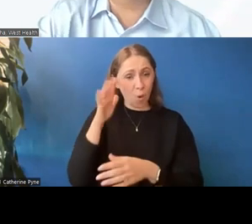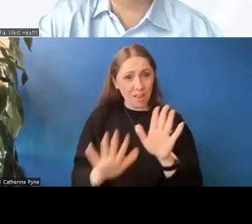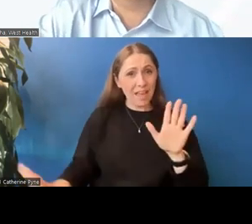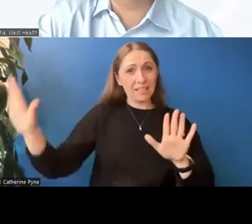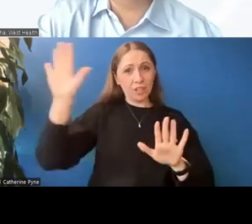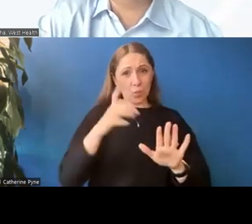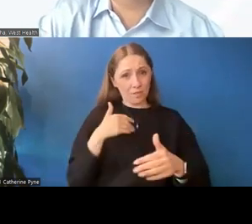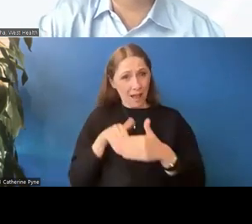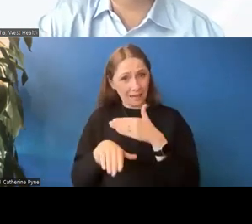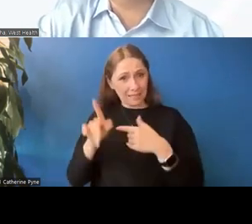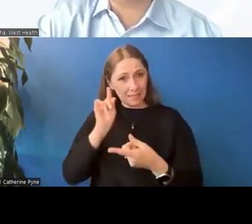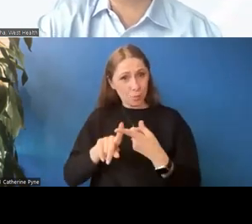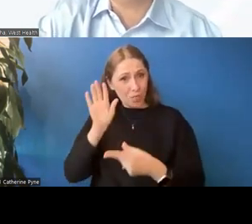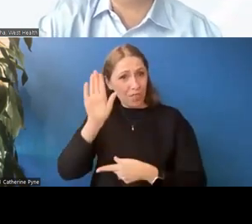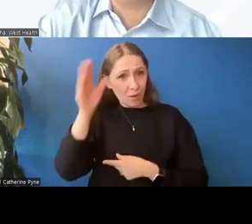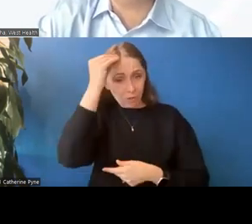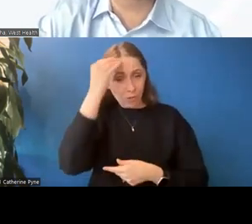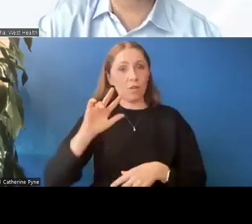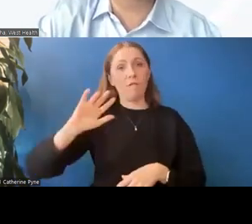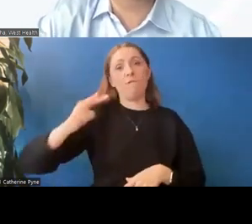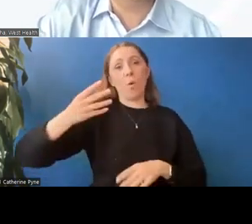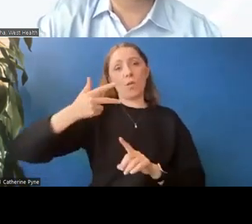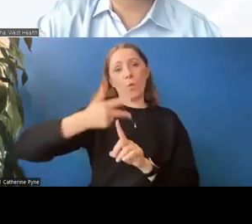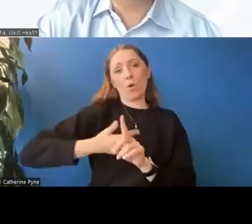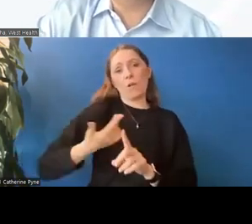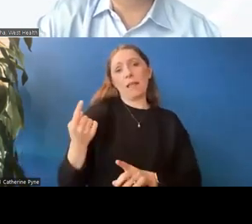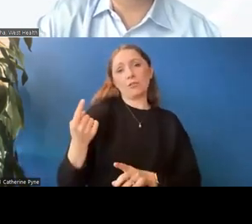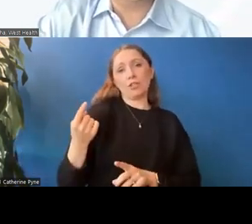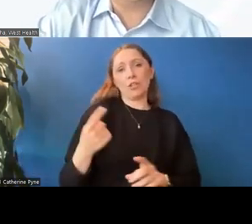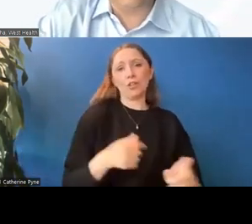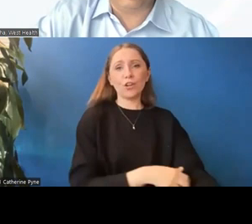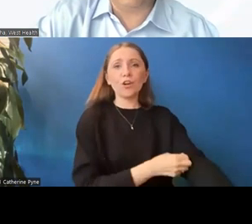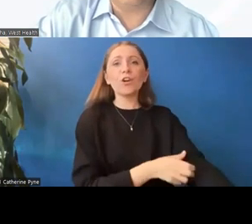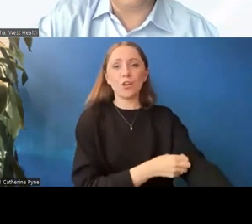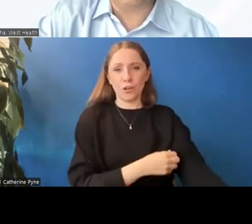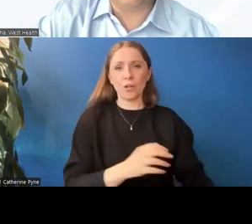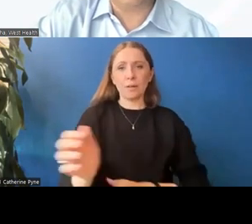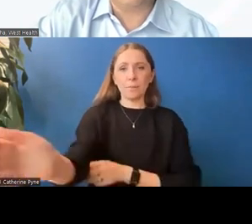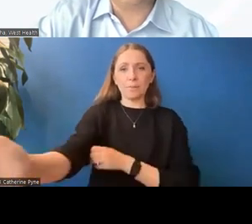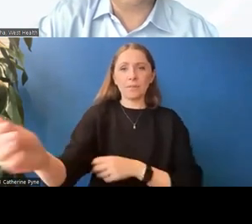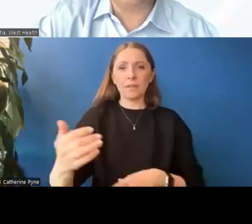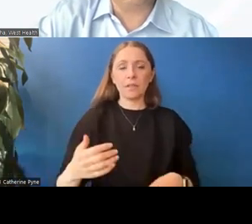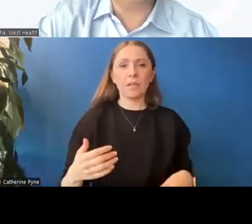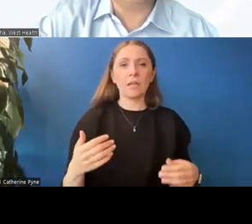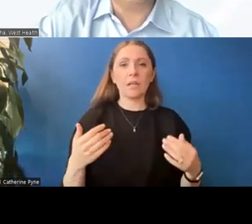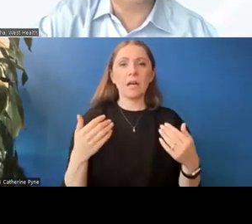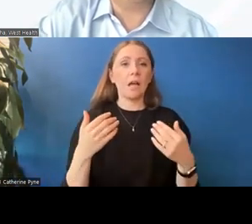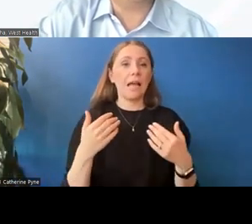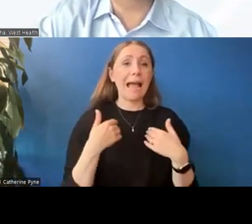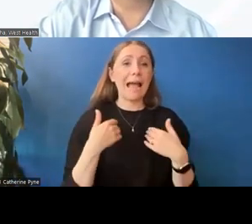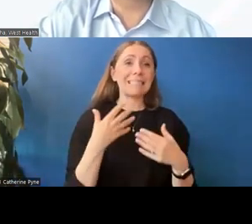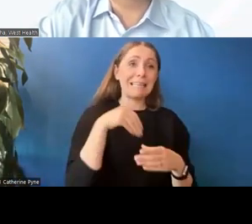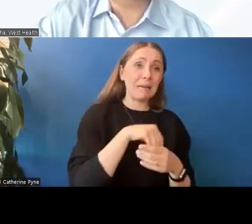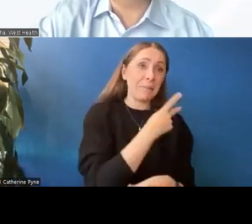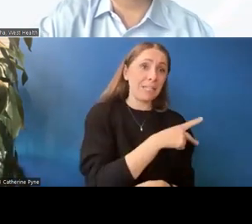got access to that in the 4th quarter of last year. And it has, similar to the California data, it has inpatient,